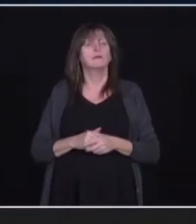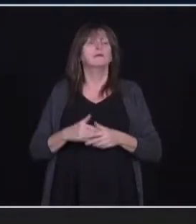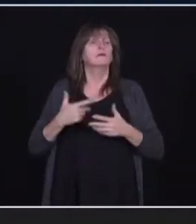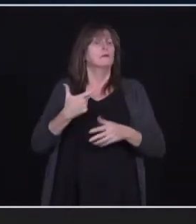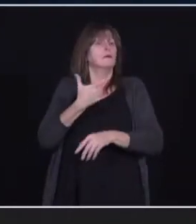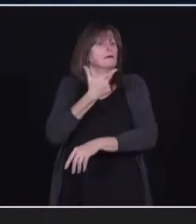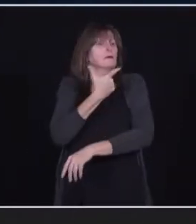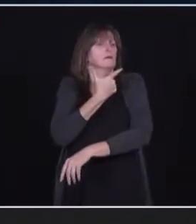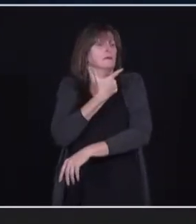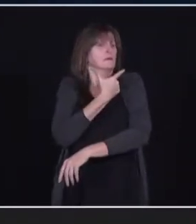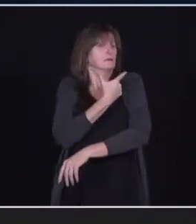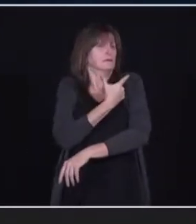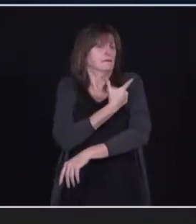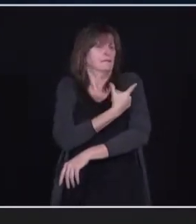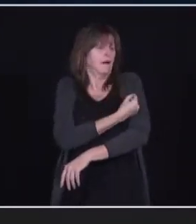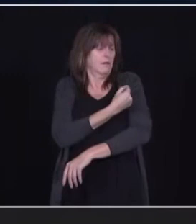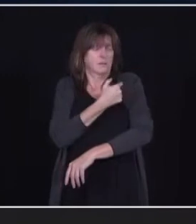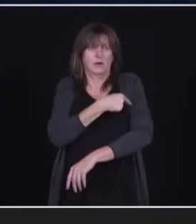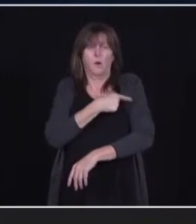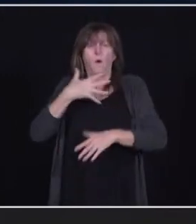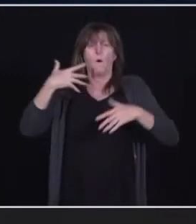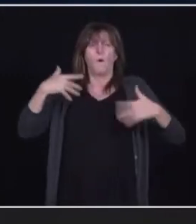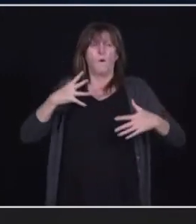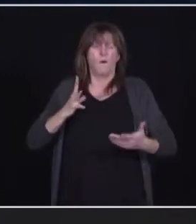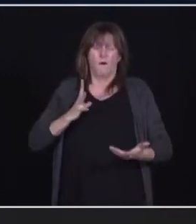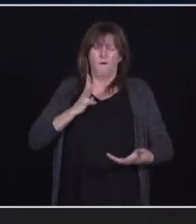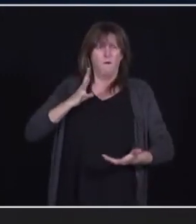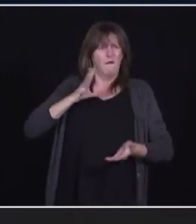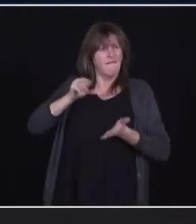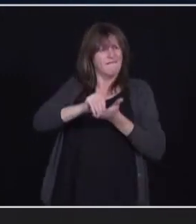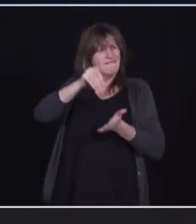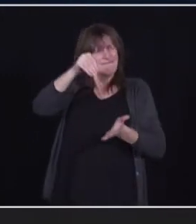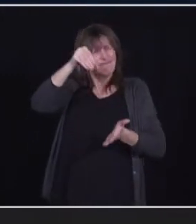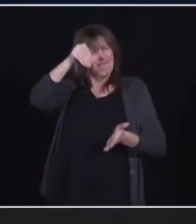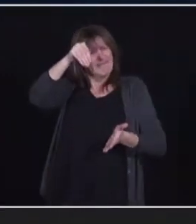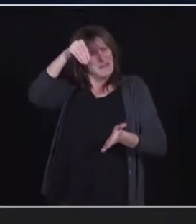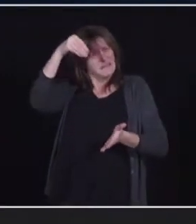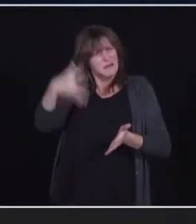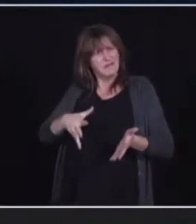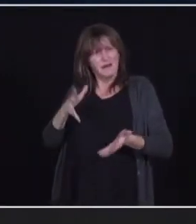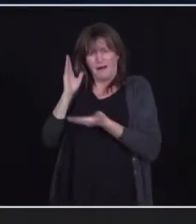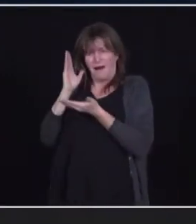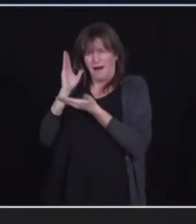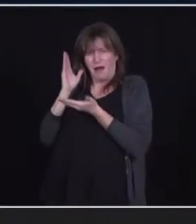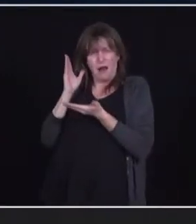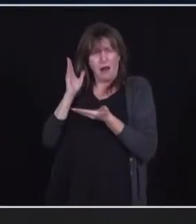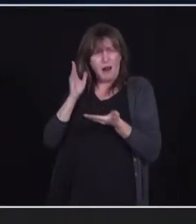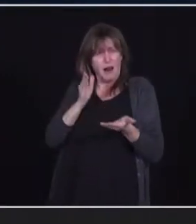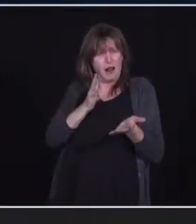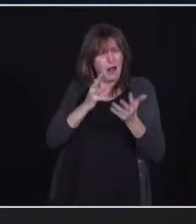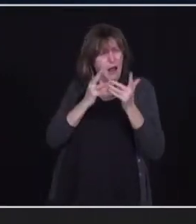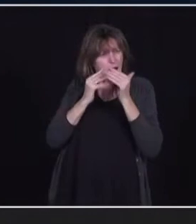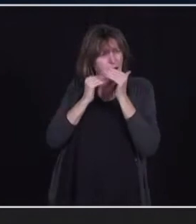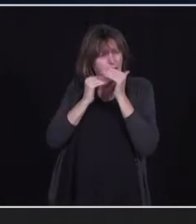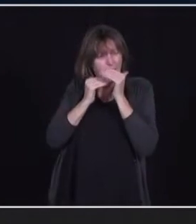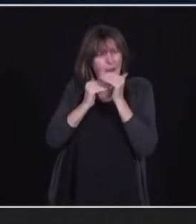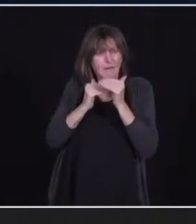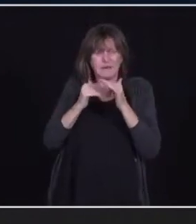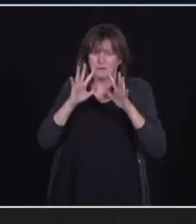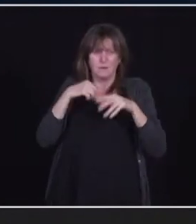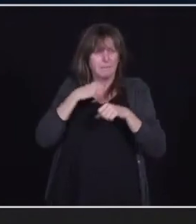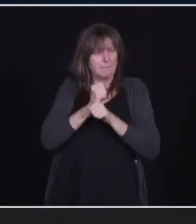supply, and we wanted to make sure that we had done our due diligence to ensure that the sites were ready,